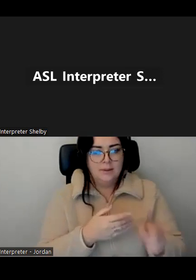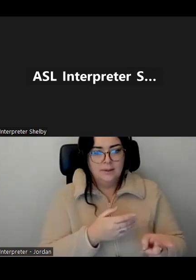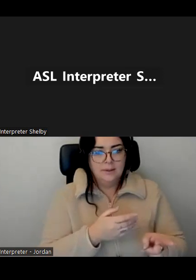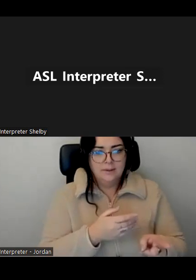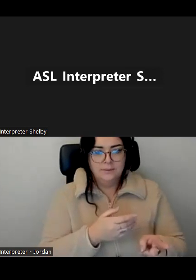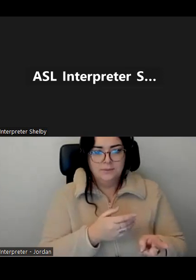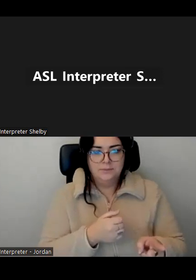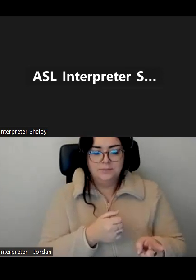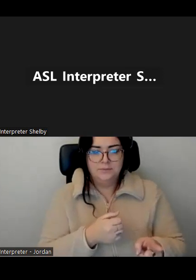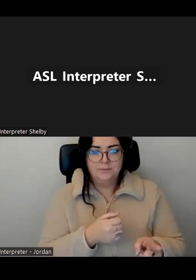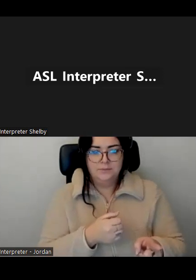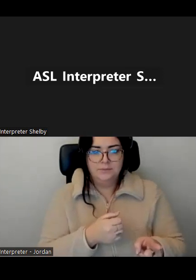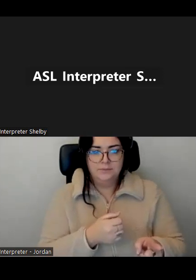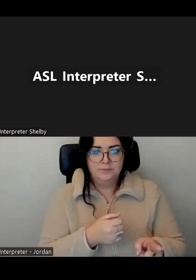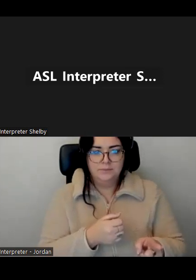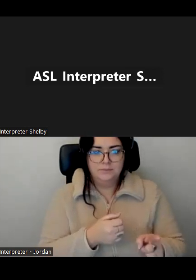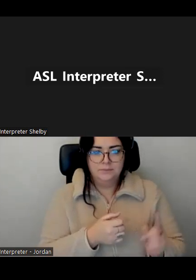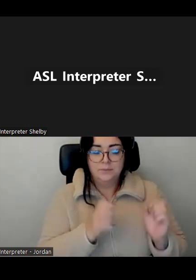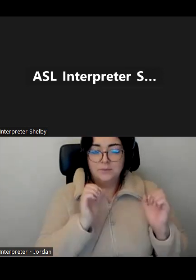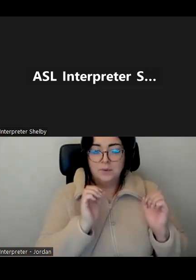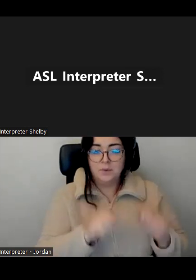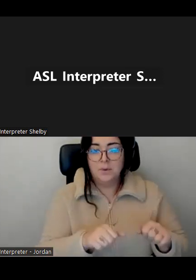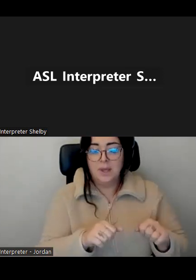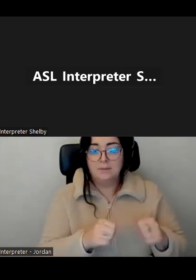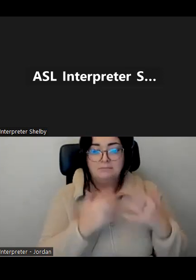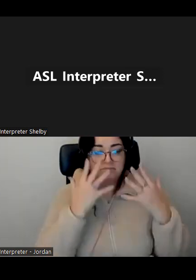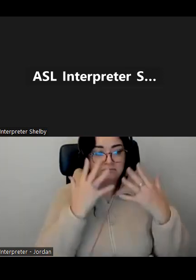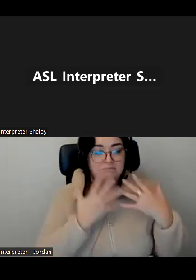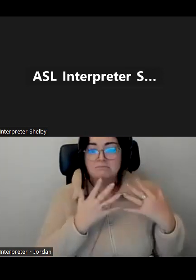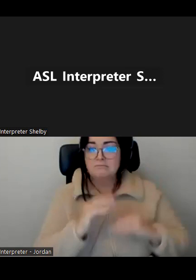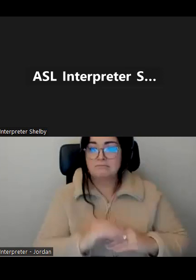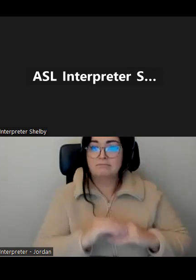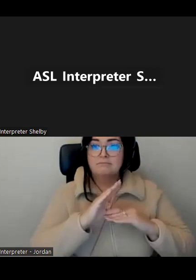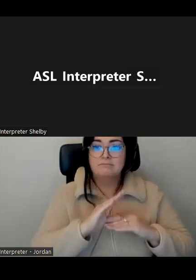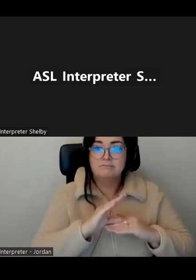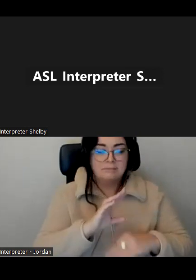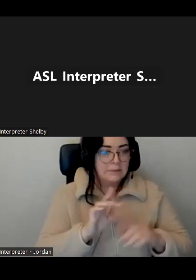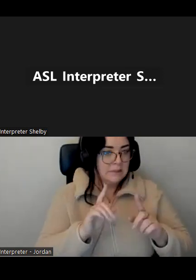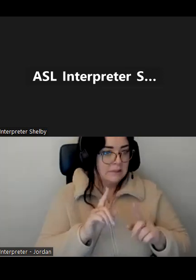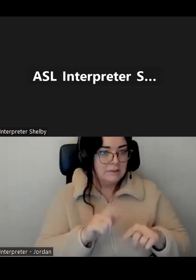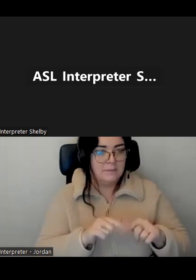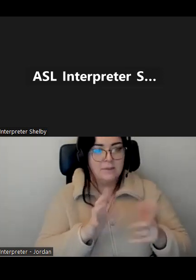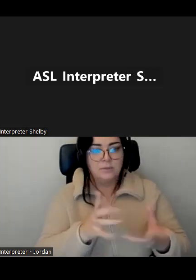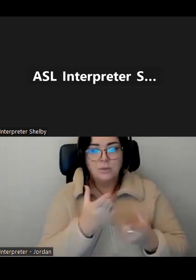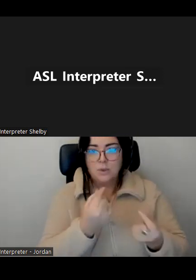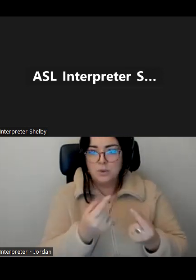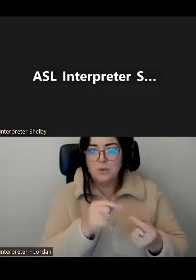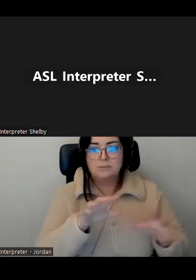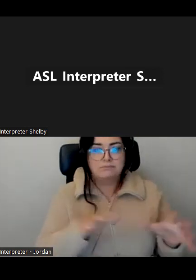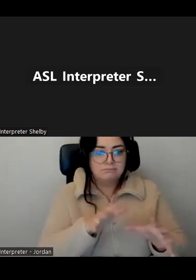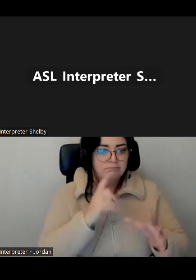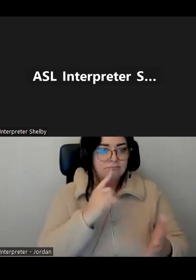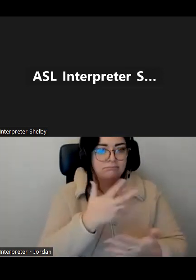live with periods of activities or social interaction. Maybe if you're going through a stressful time, you're not feeling the best, you're feeling sad,